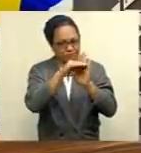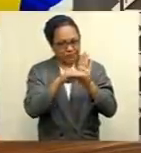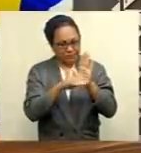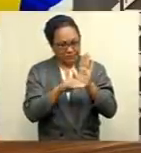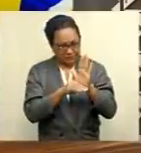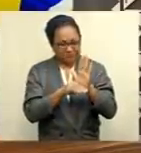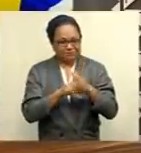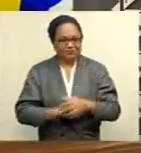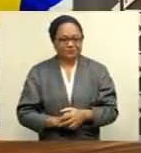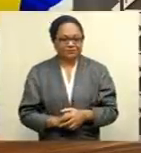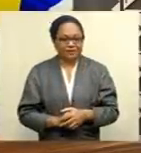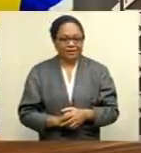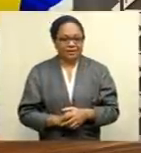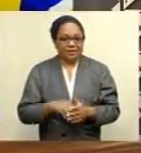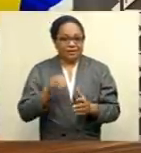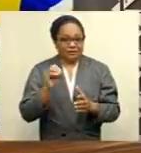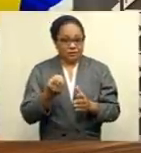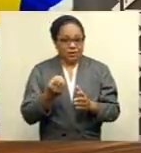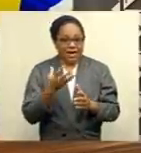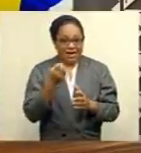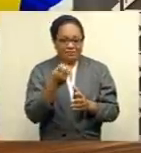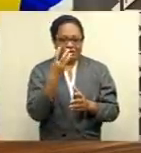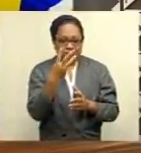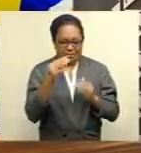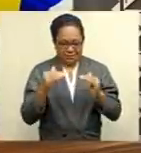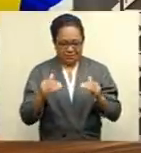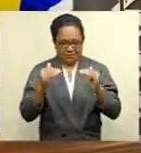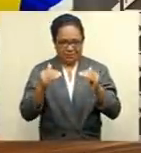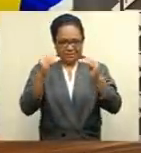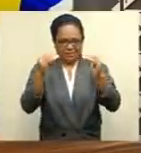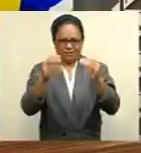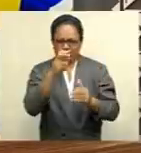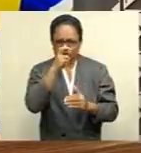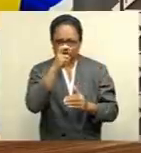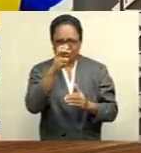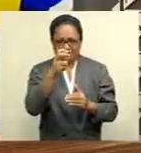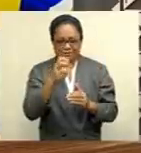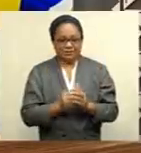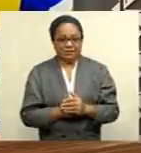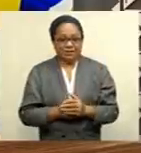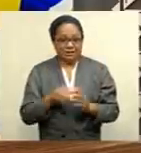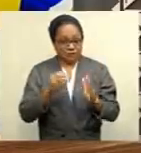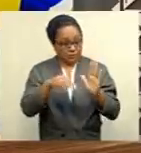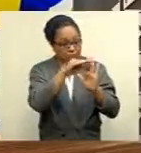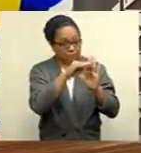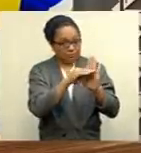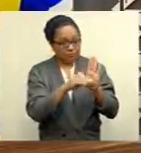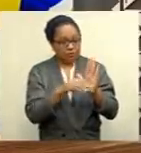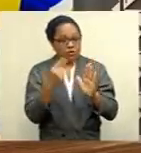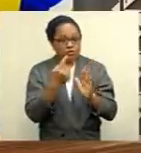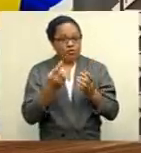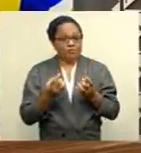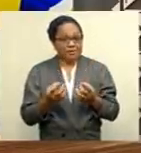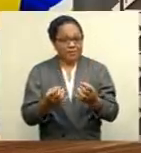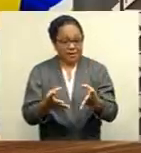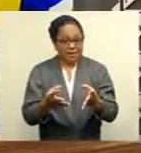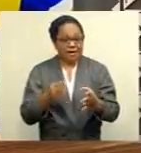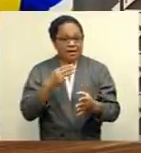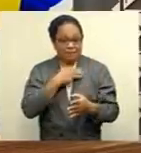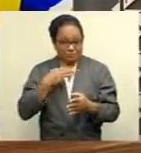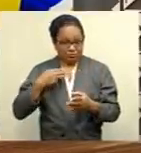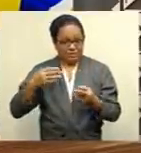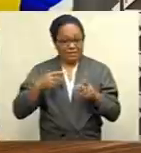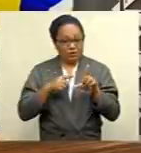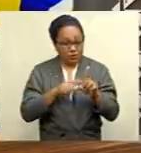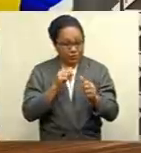activities today. Consisting of 3 levels of tight measures and restrictions, the framework was prepared with the joint effort of the Ministry of Youth